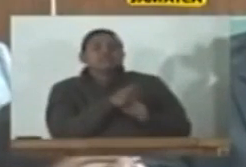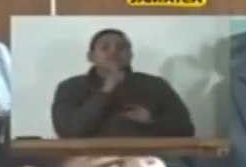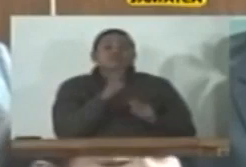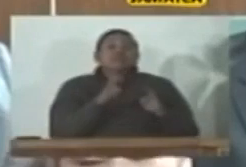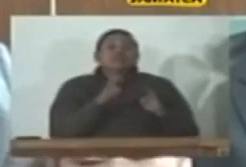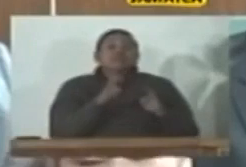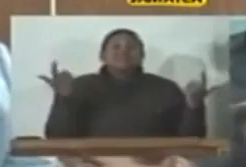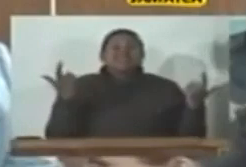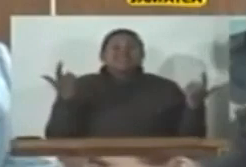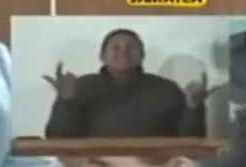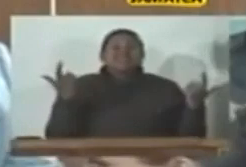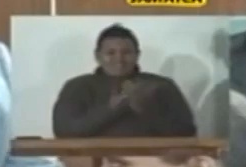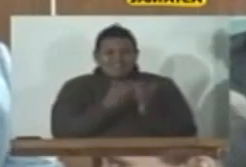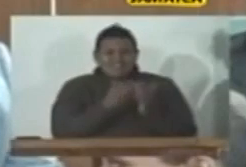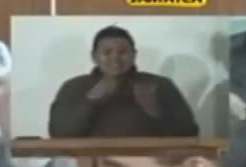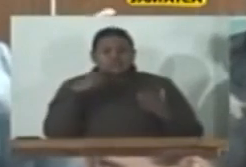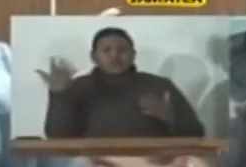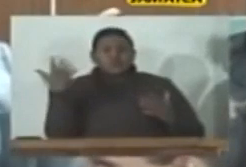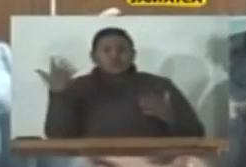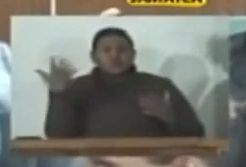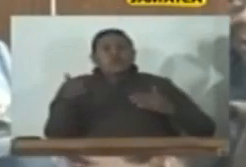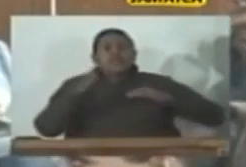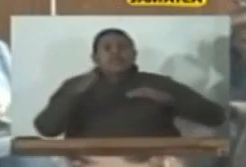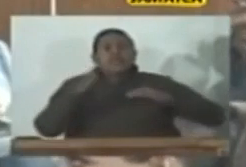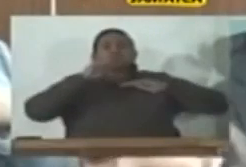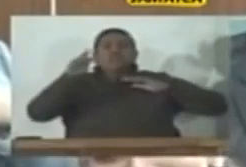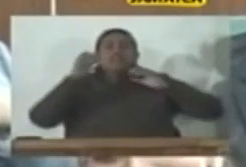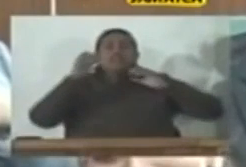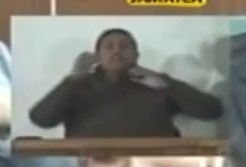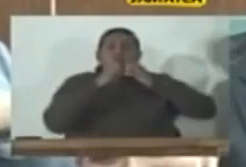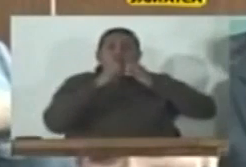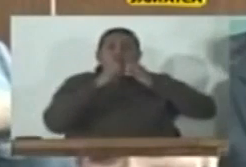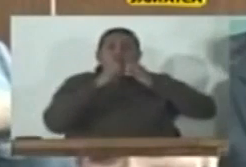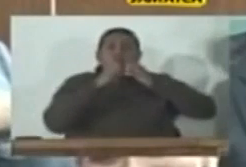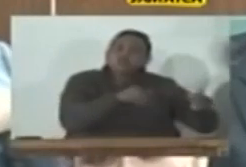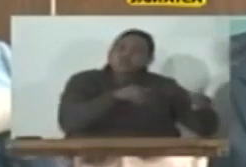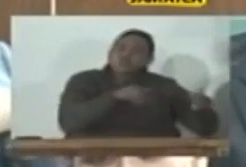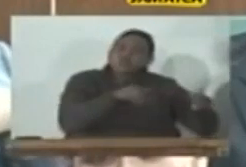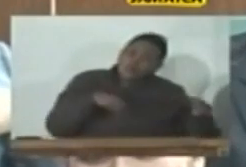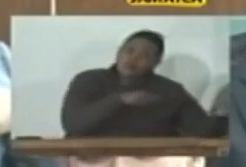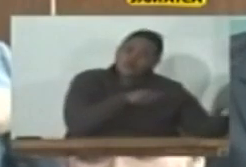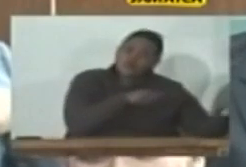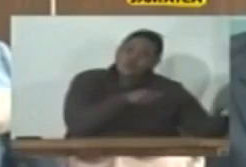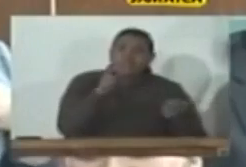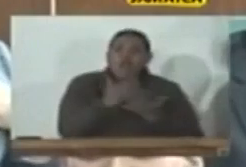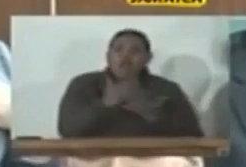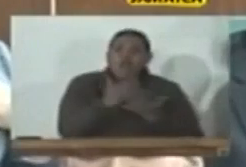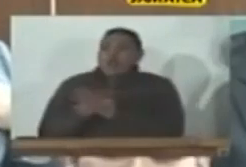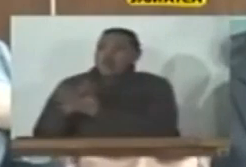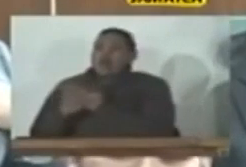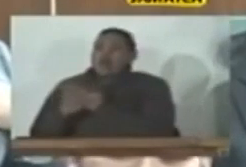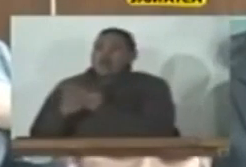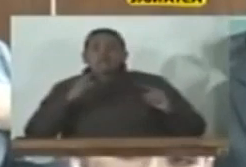tax collection as a result of the various reforms to the tax system that we pioneered.